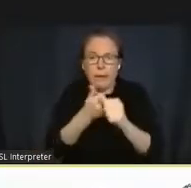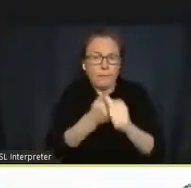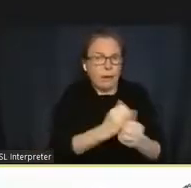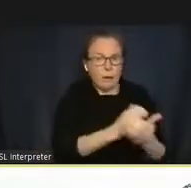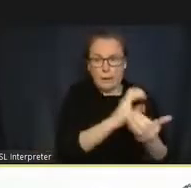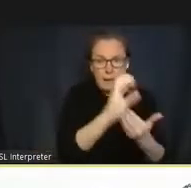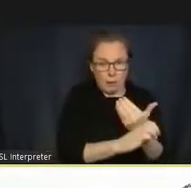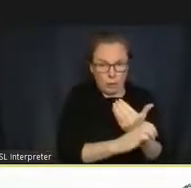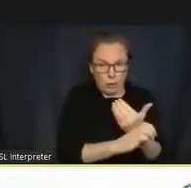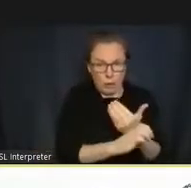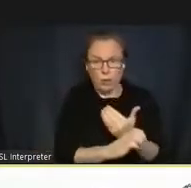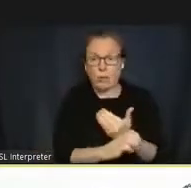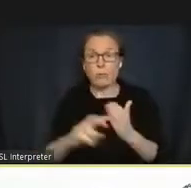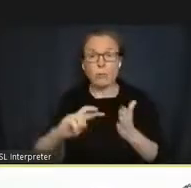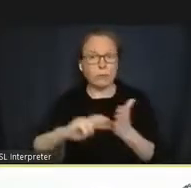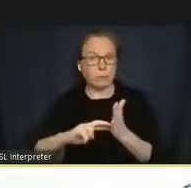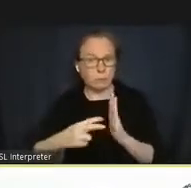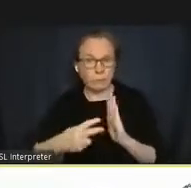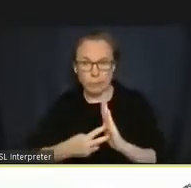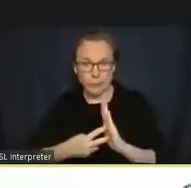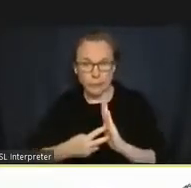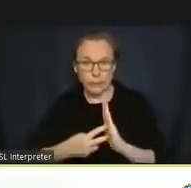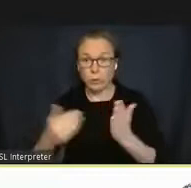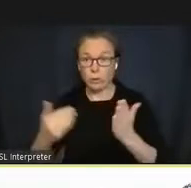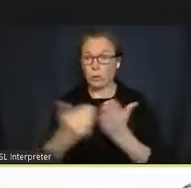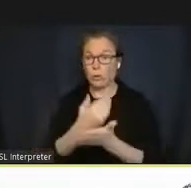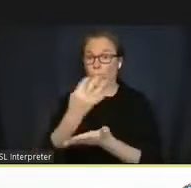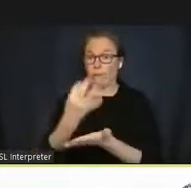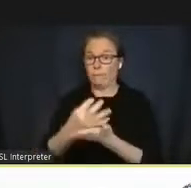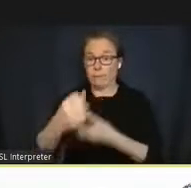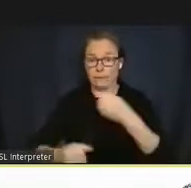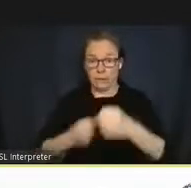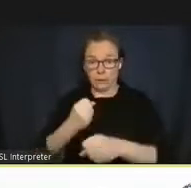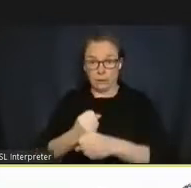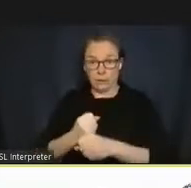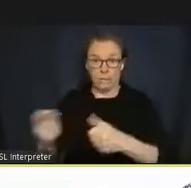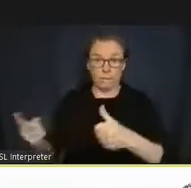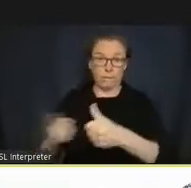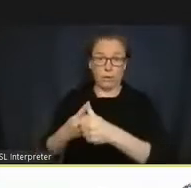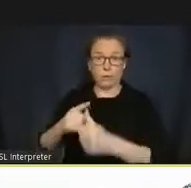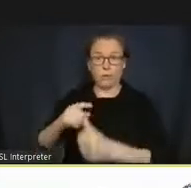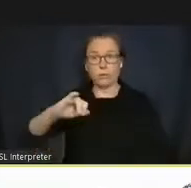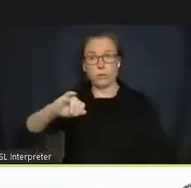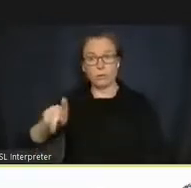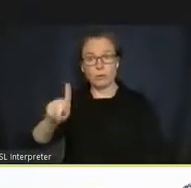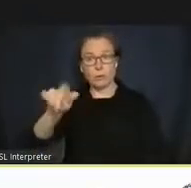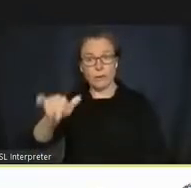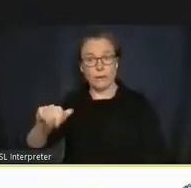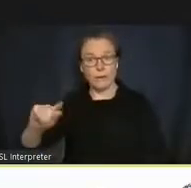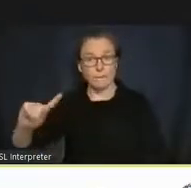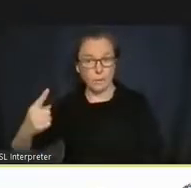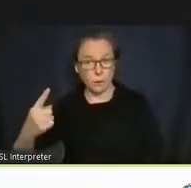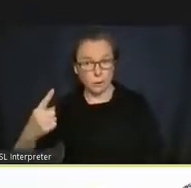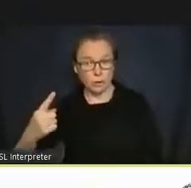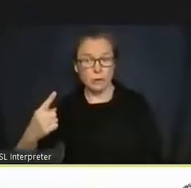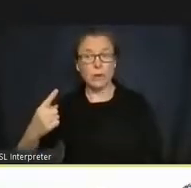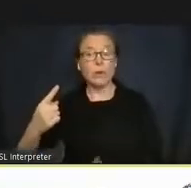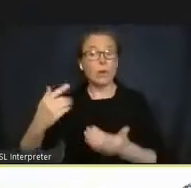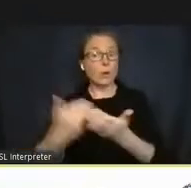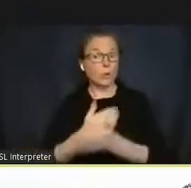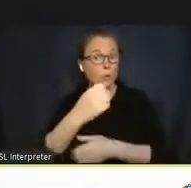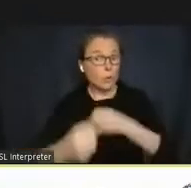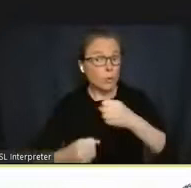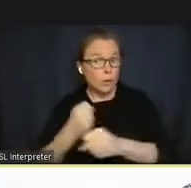cycle, which means that our new fiscal year starts July 1st. Although the new year